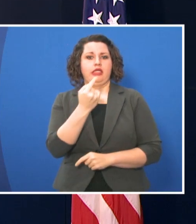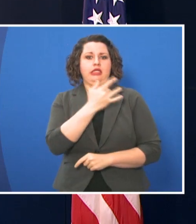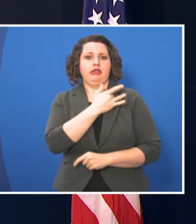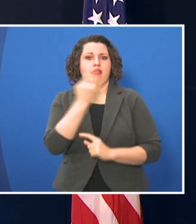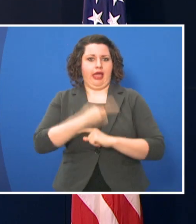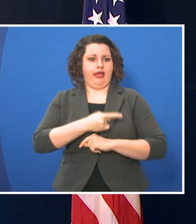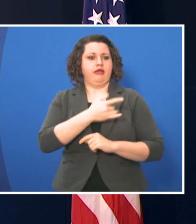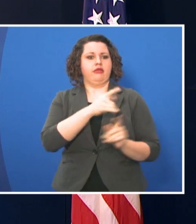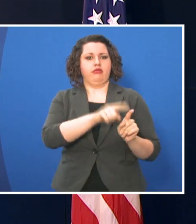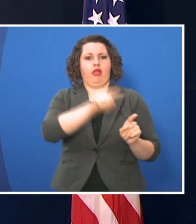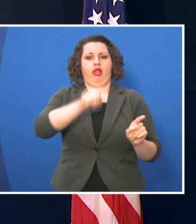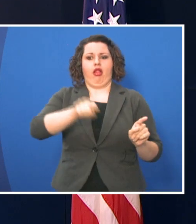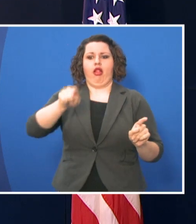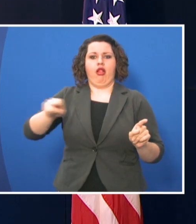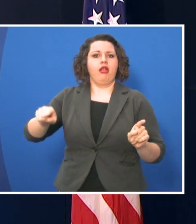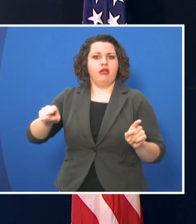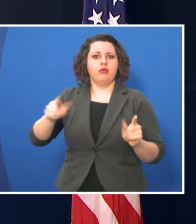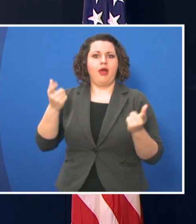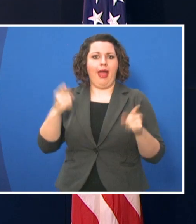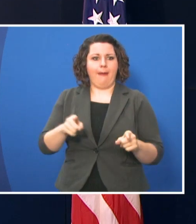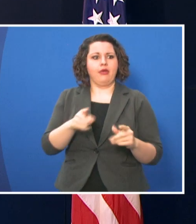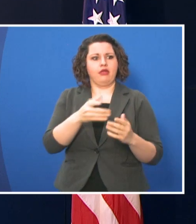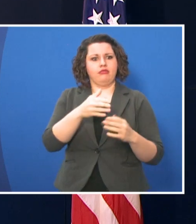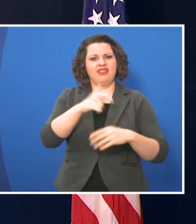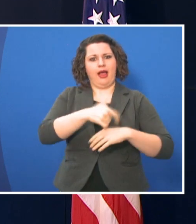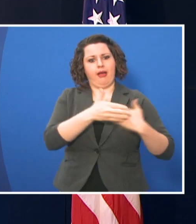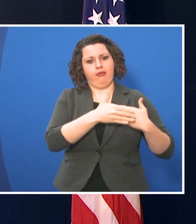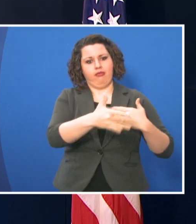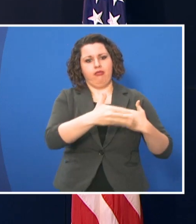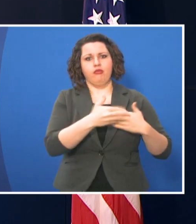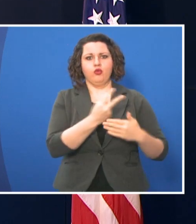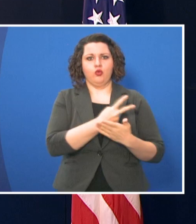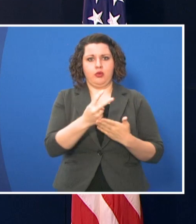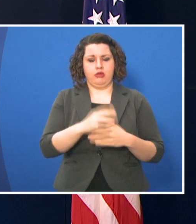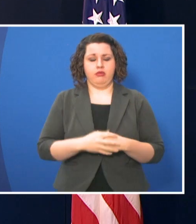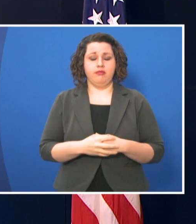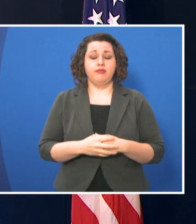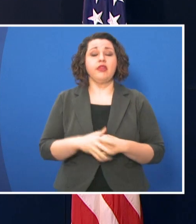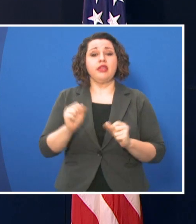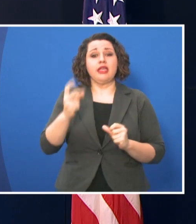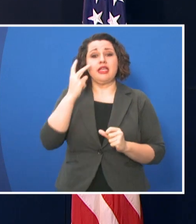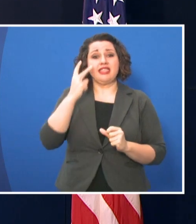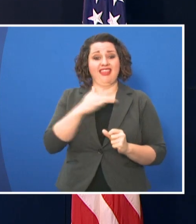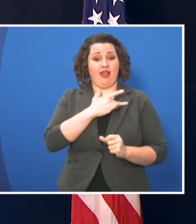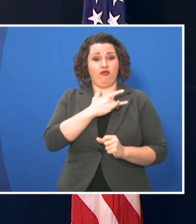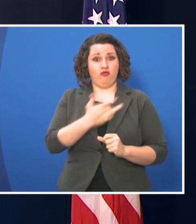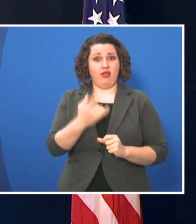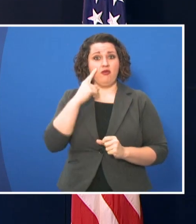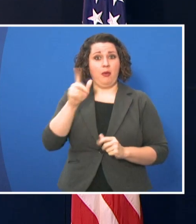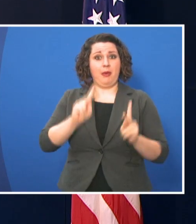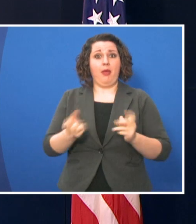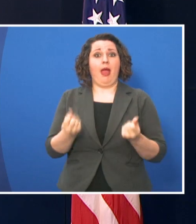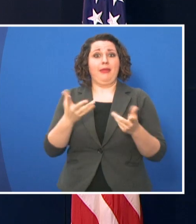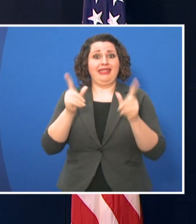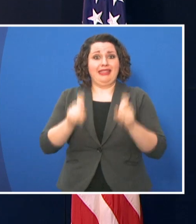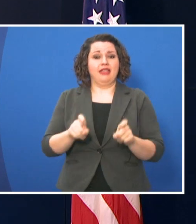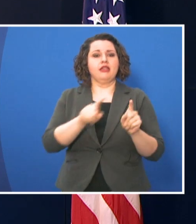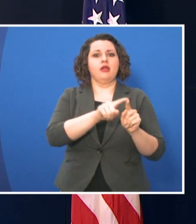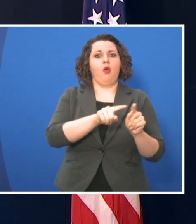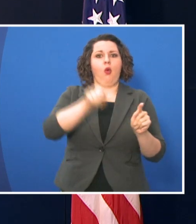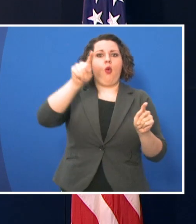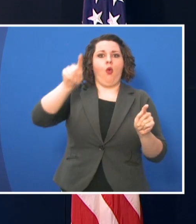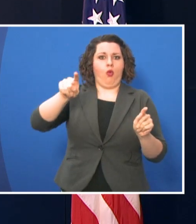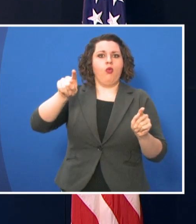happening over time. You can clearly see that the trend line for individuals testing has risen dramatically over the last few